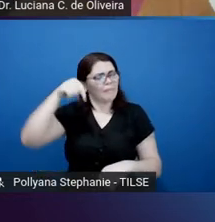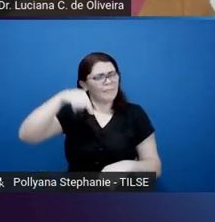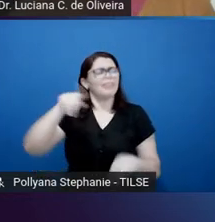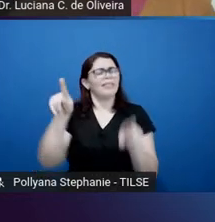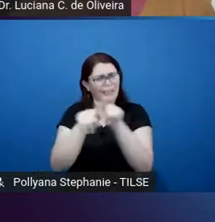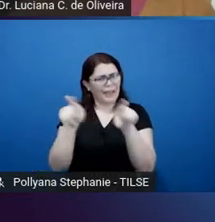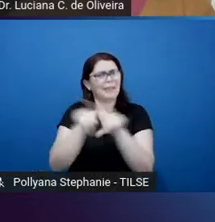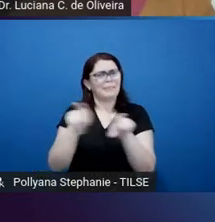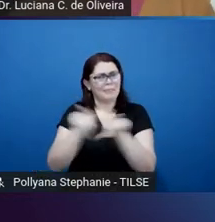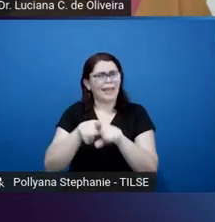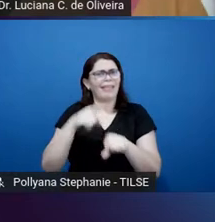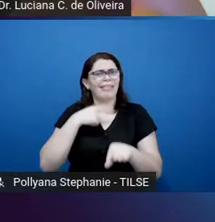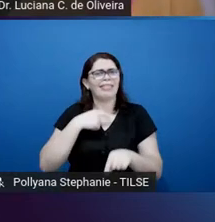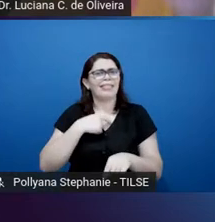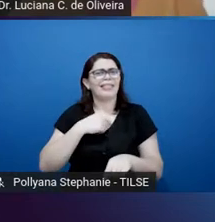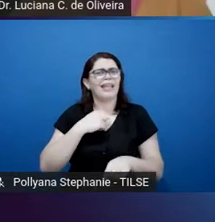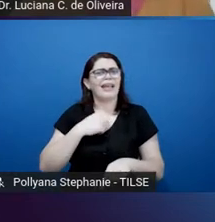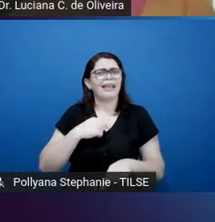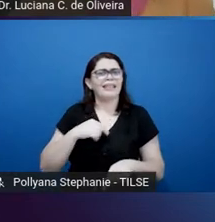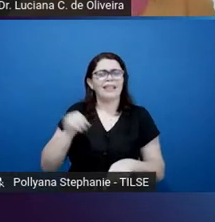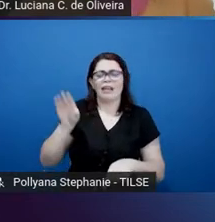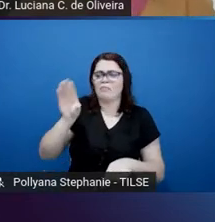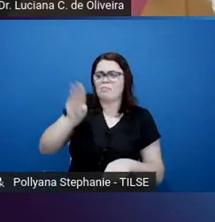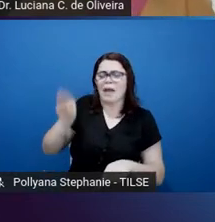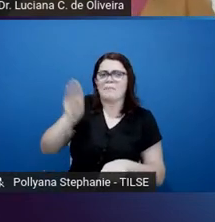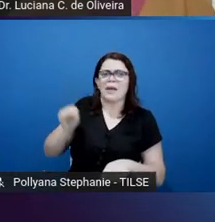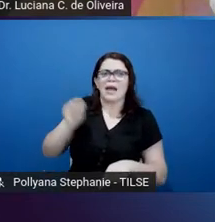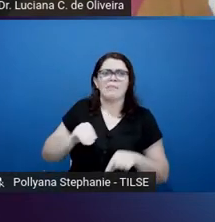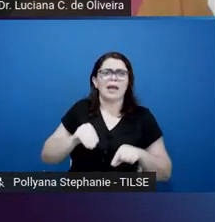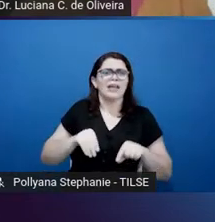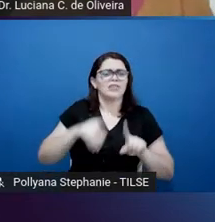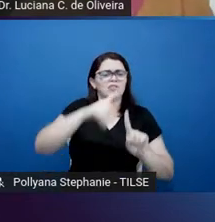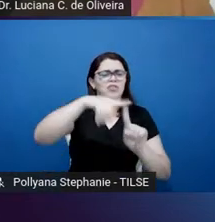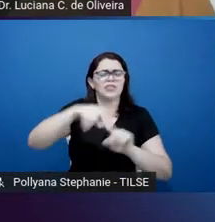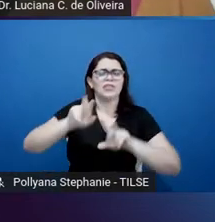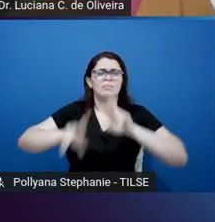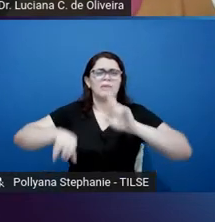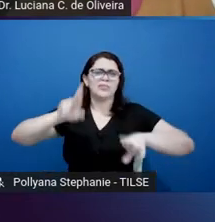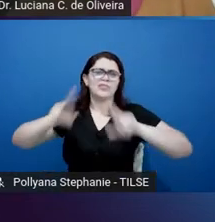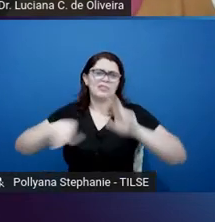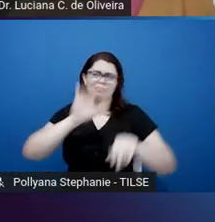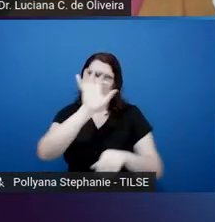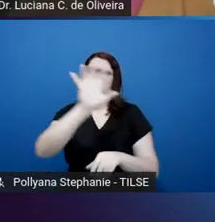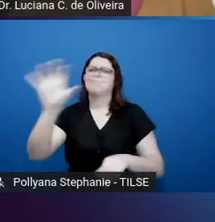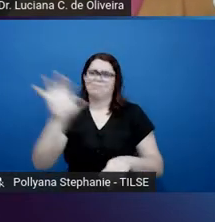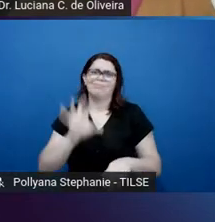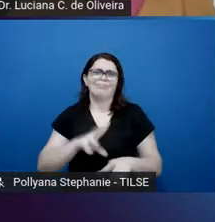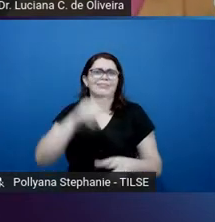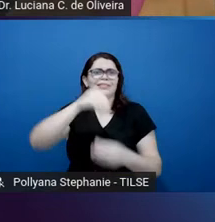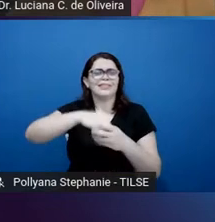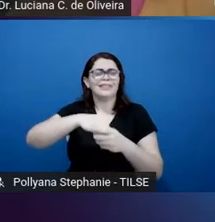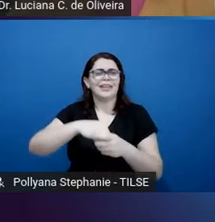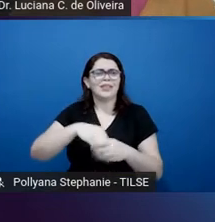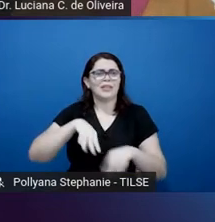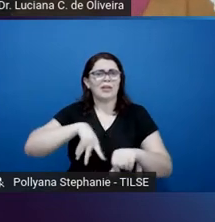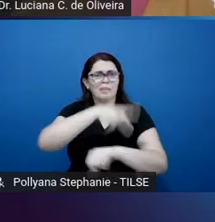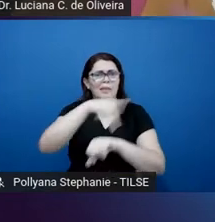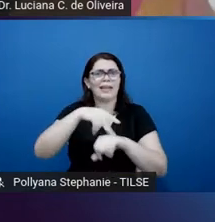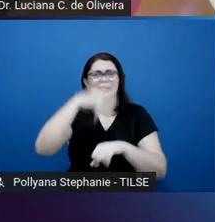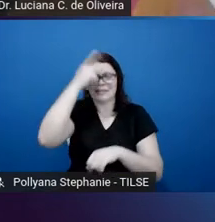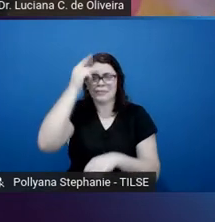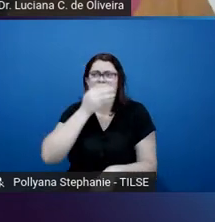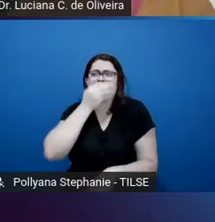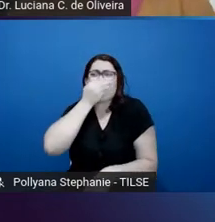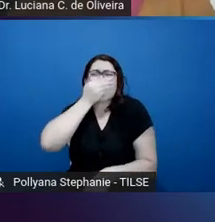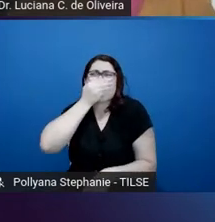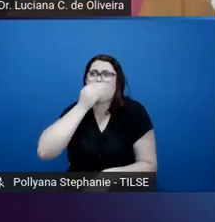are different accents that we know all over the country and people make fun of different accents. So